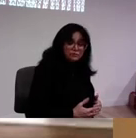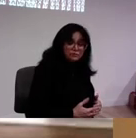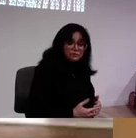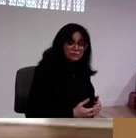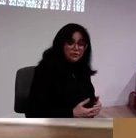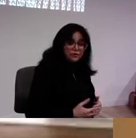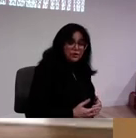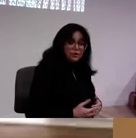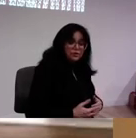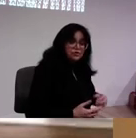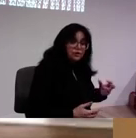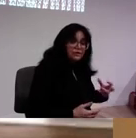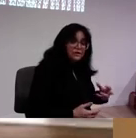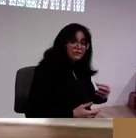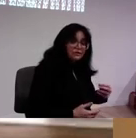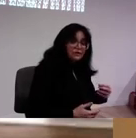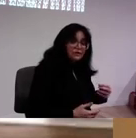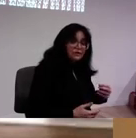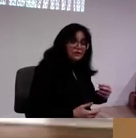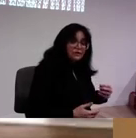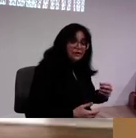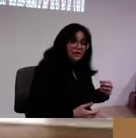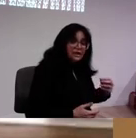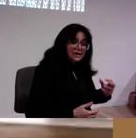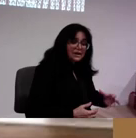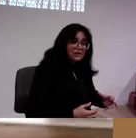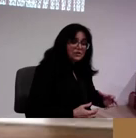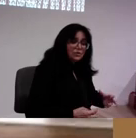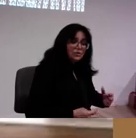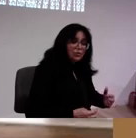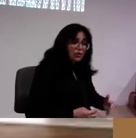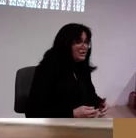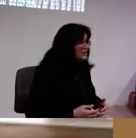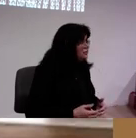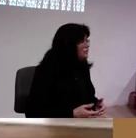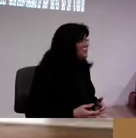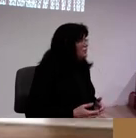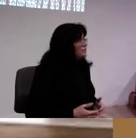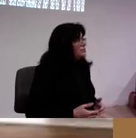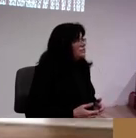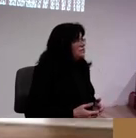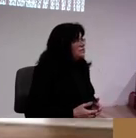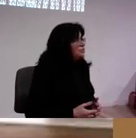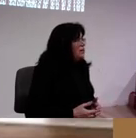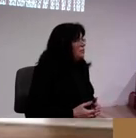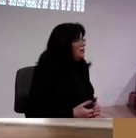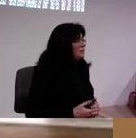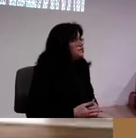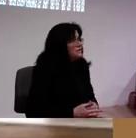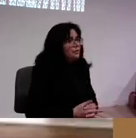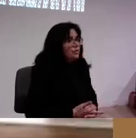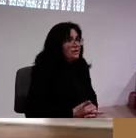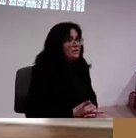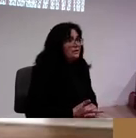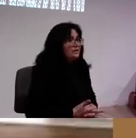myself. So I think that, again, what we need to do is to think about the